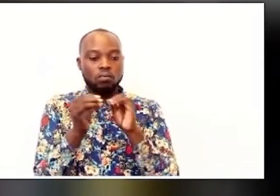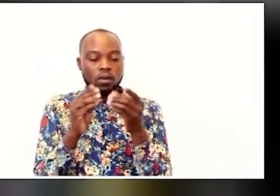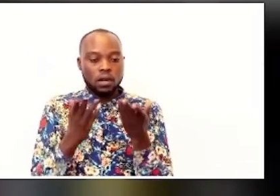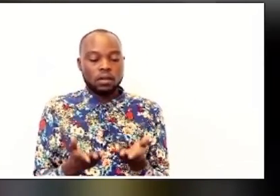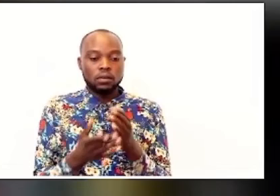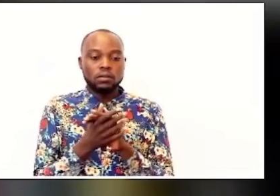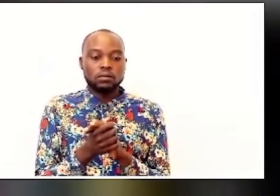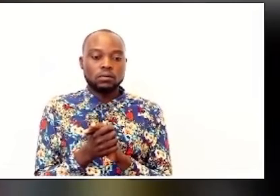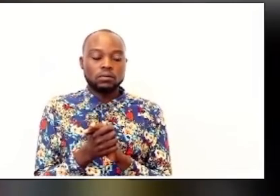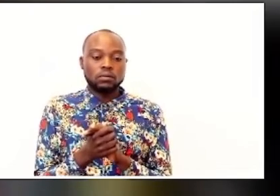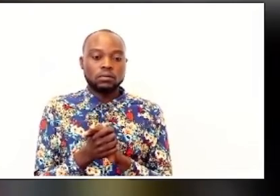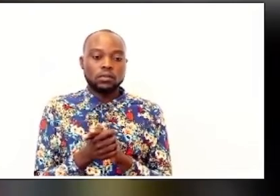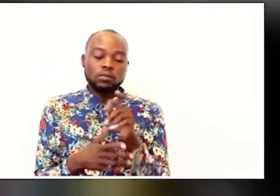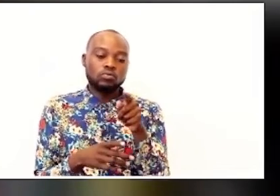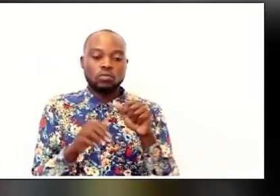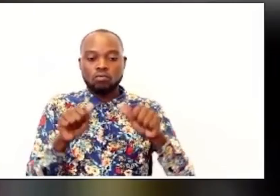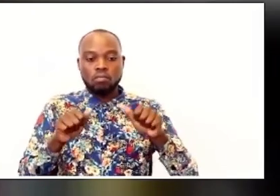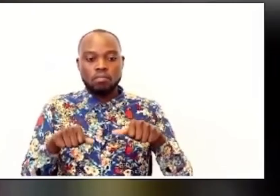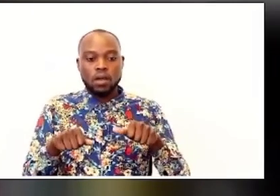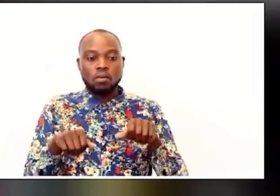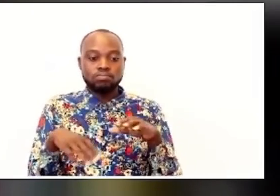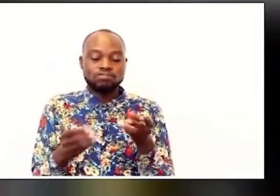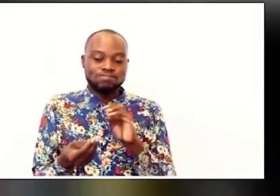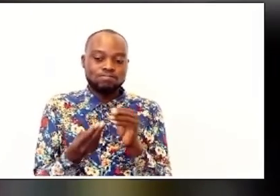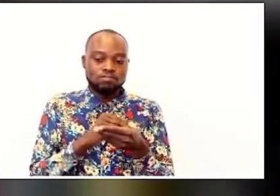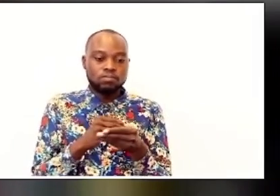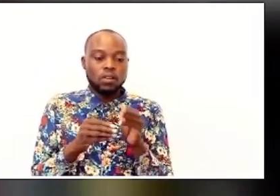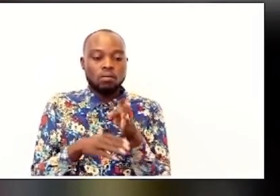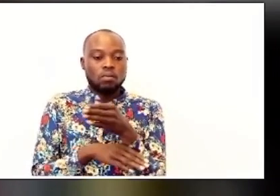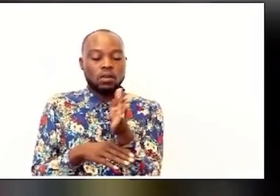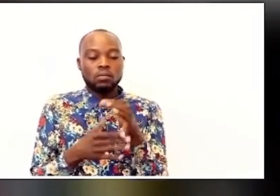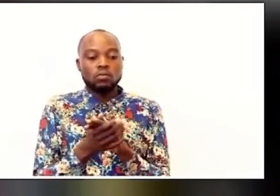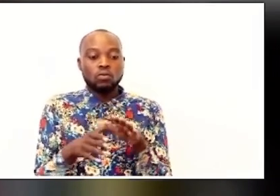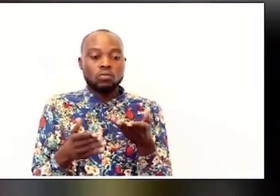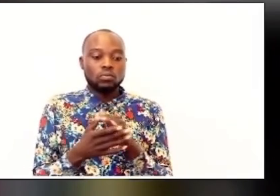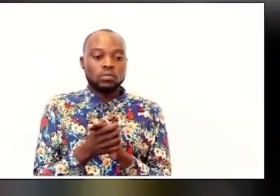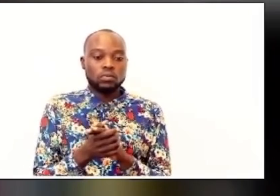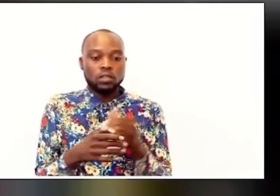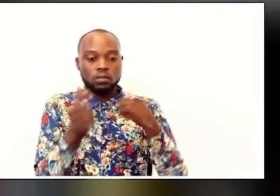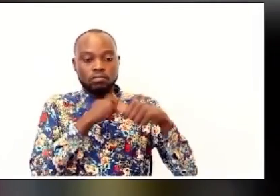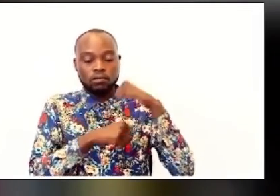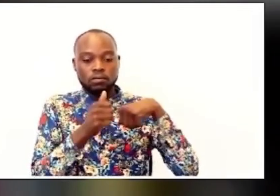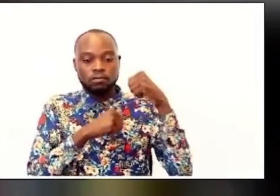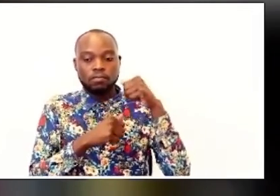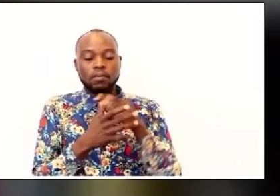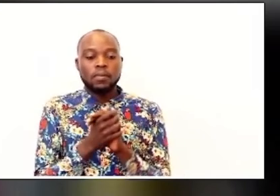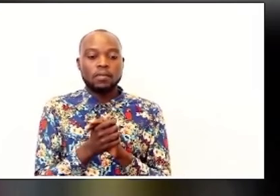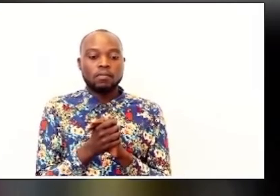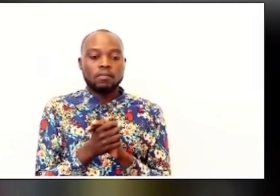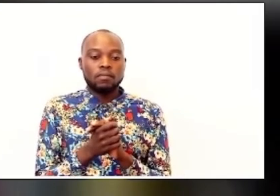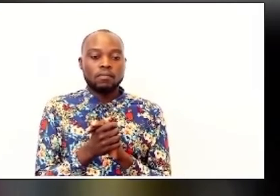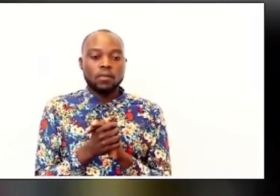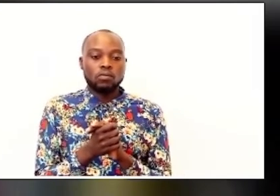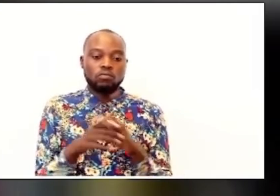rule makers will also allow us to be able to shift the geopolitics so that the historic polluter is actually required to